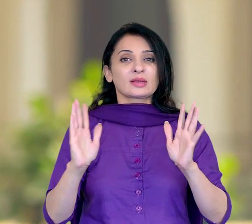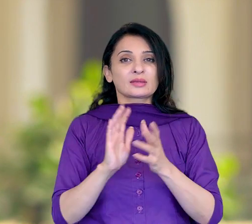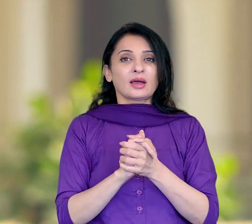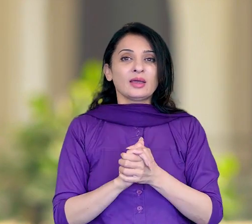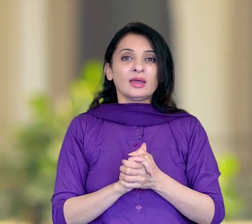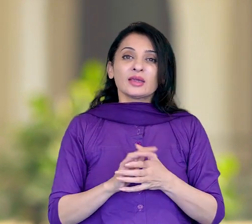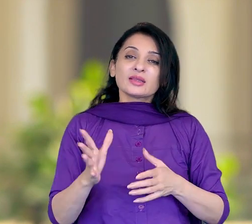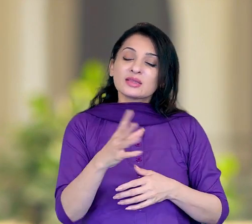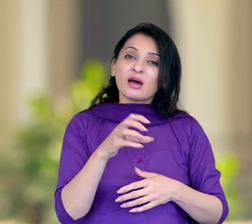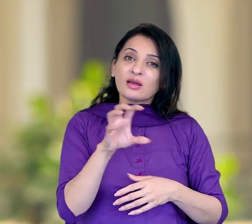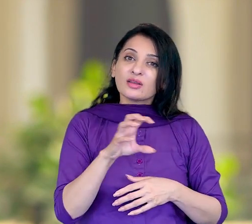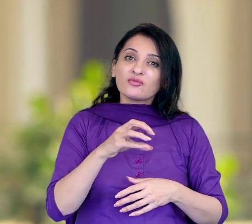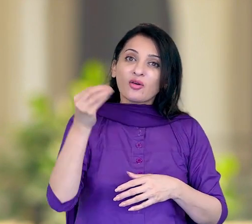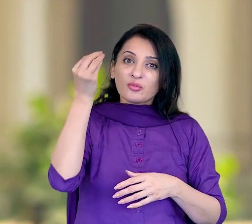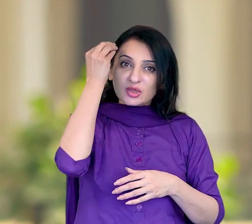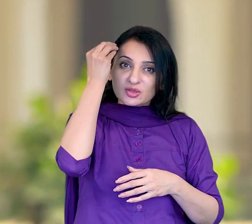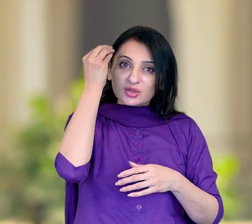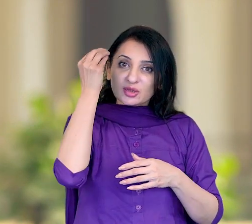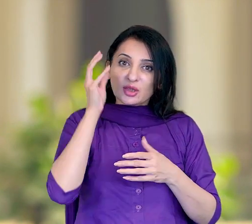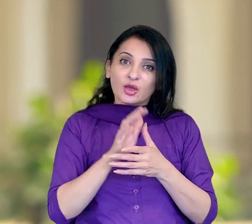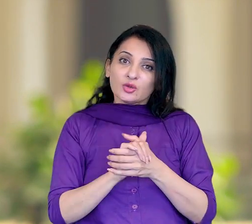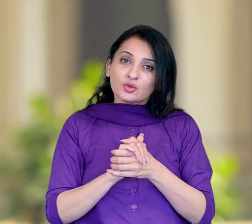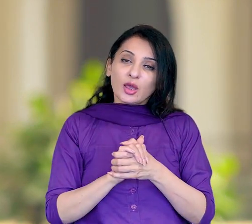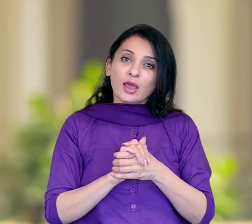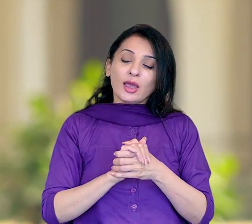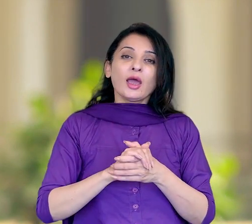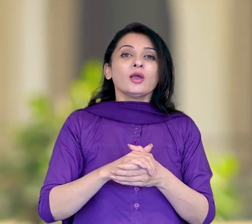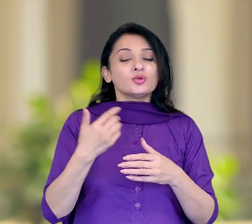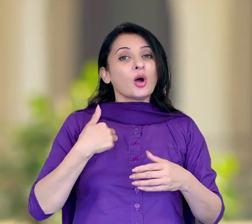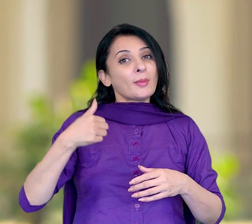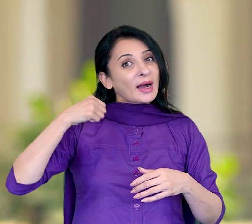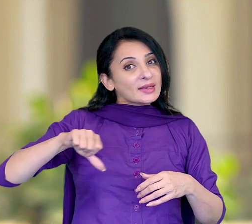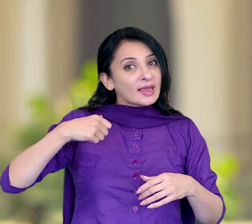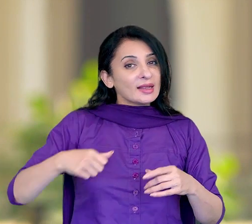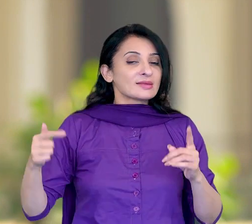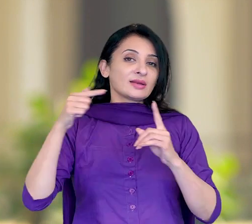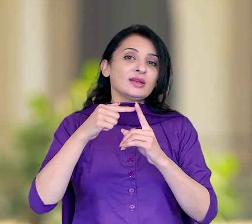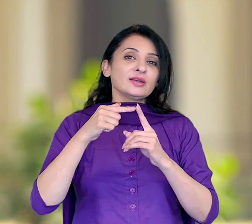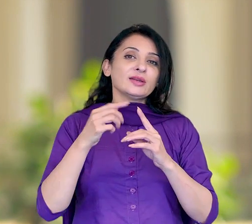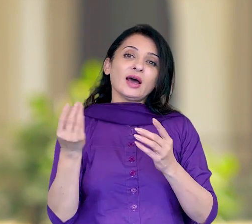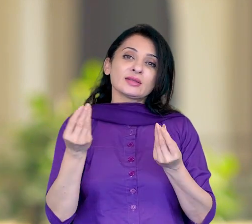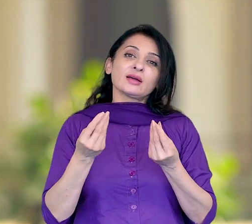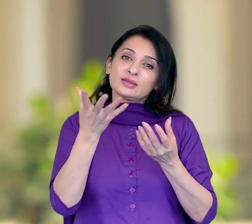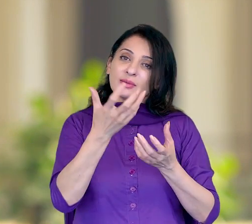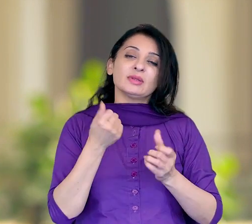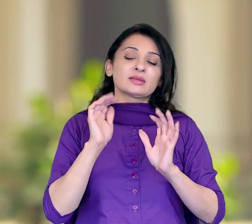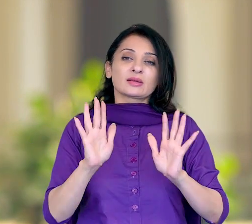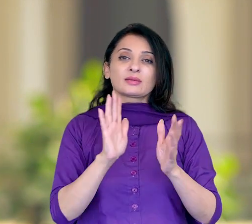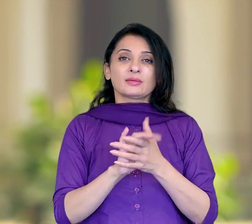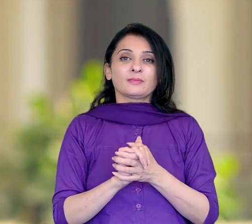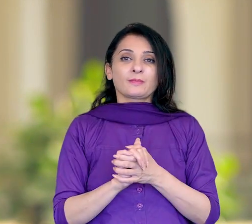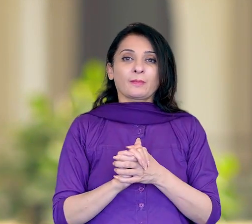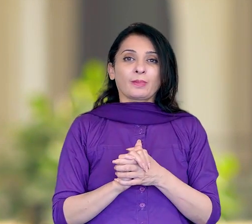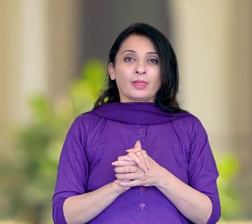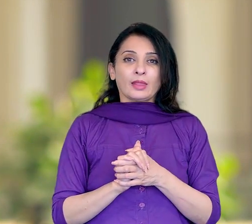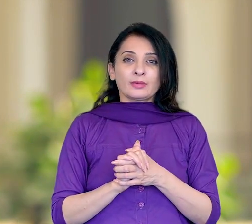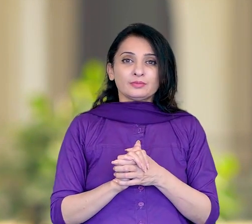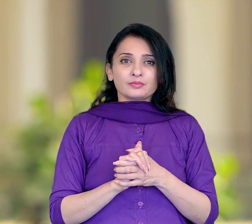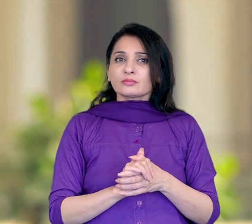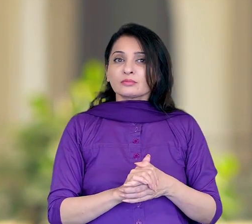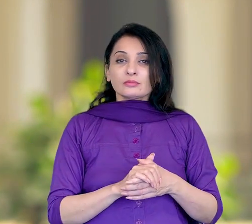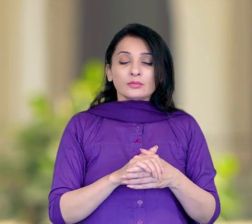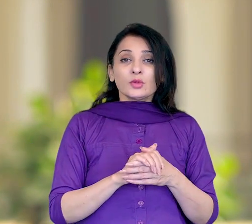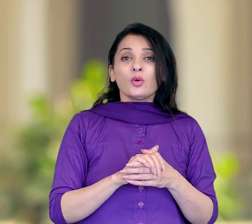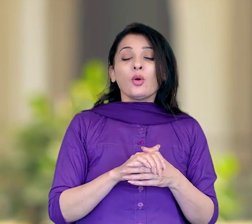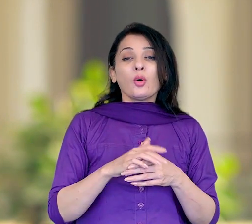basically going on in your life about your health and so forth. The reliability of the information is based